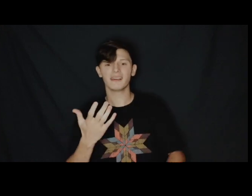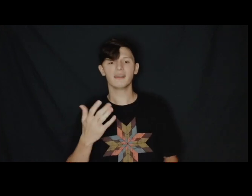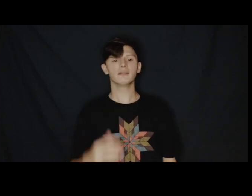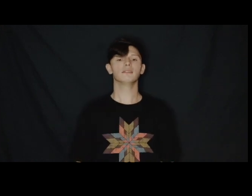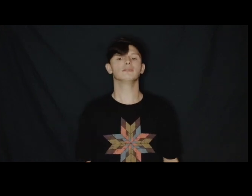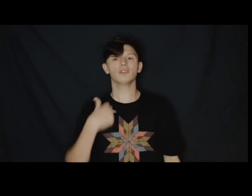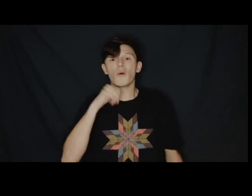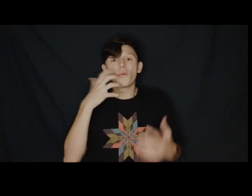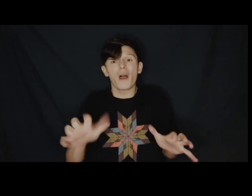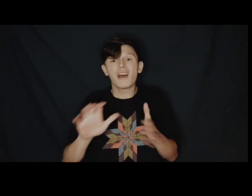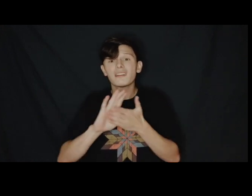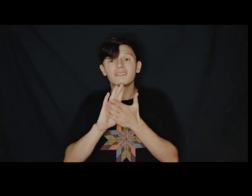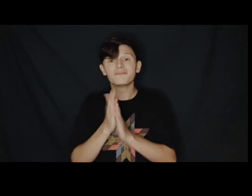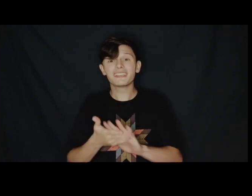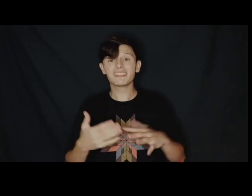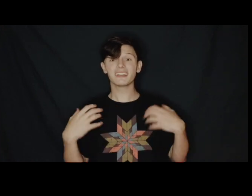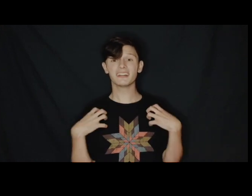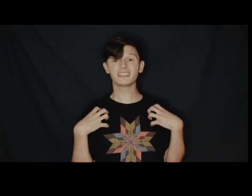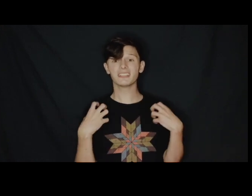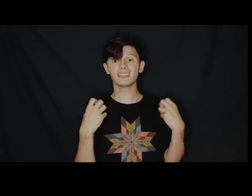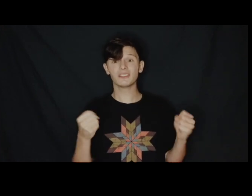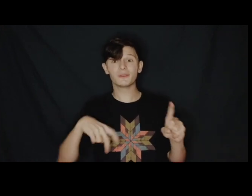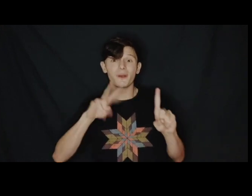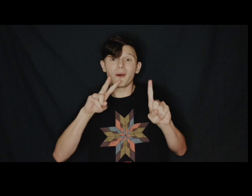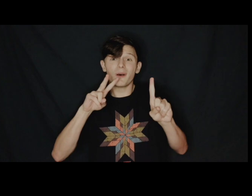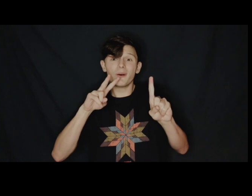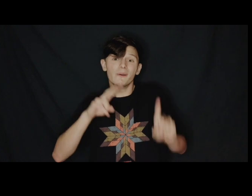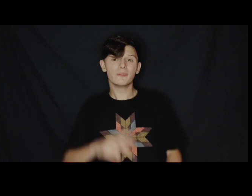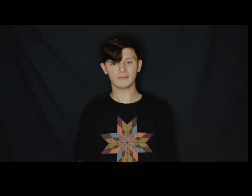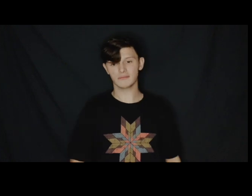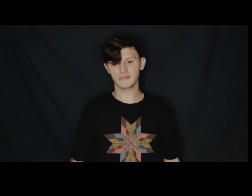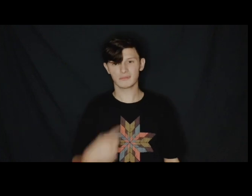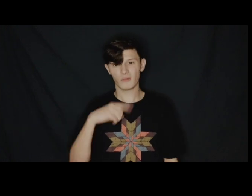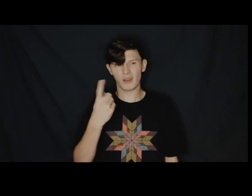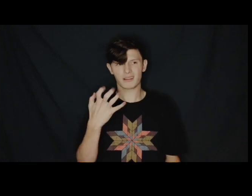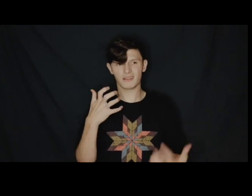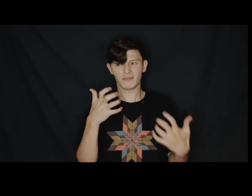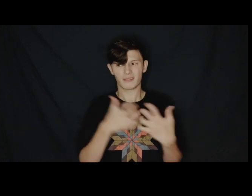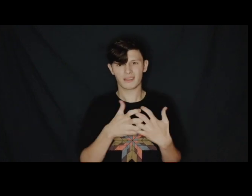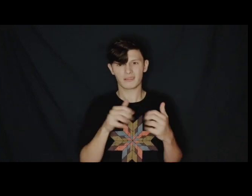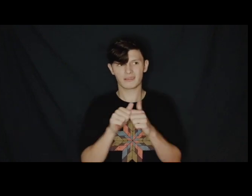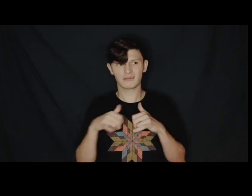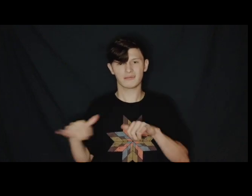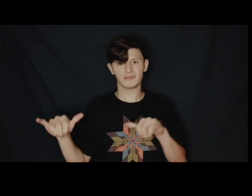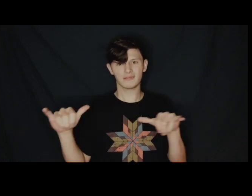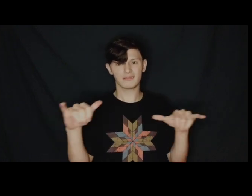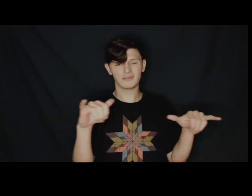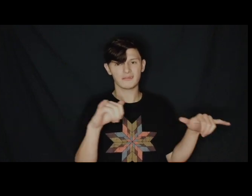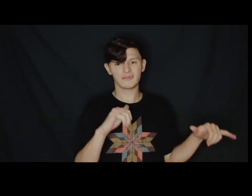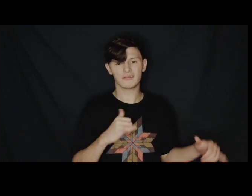chill. I don't wanna be a hero, just wanna stay in